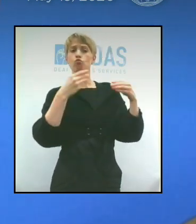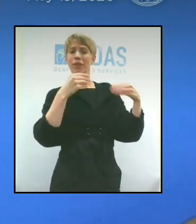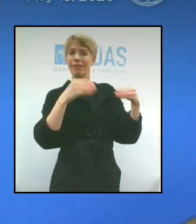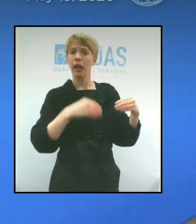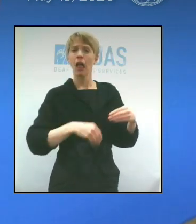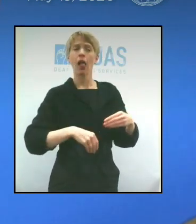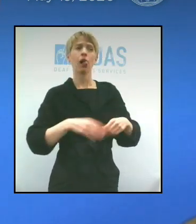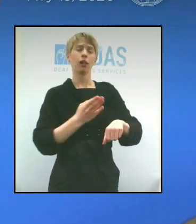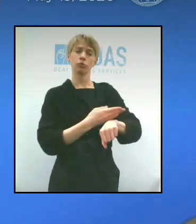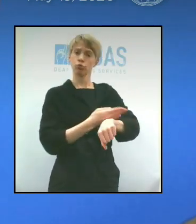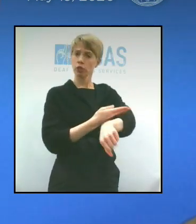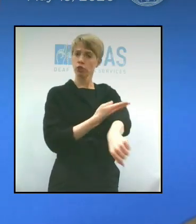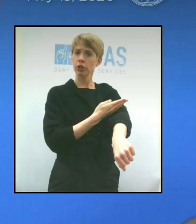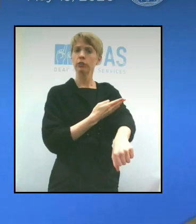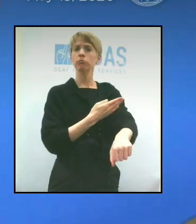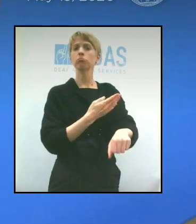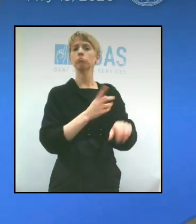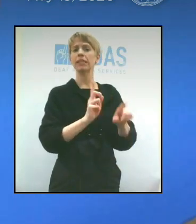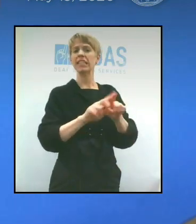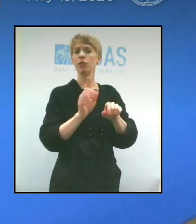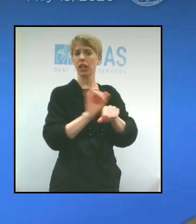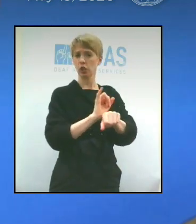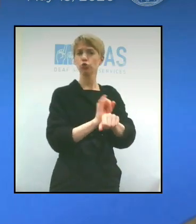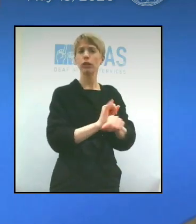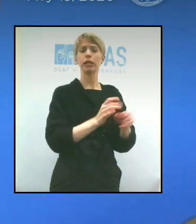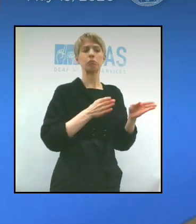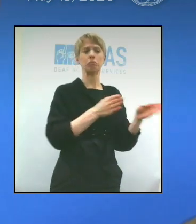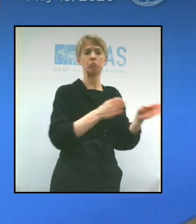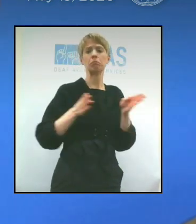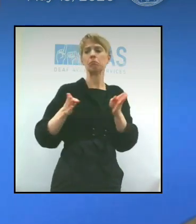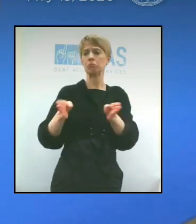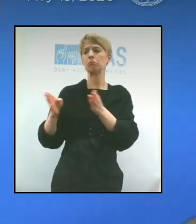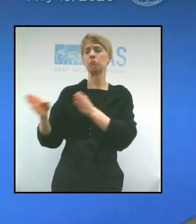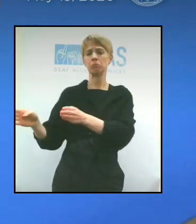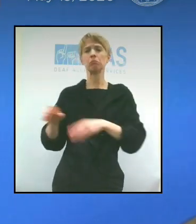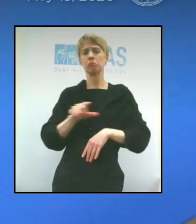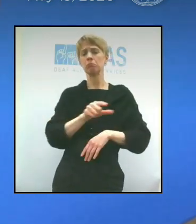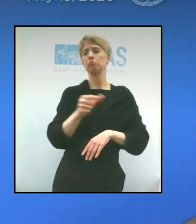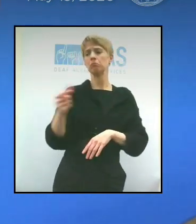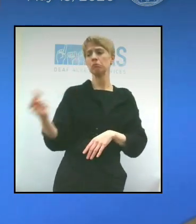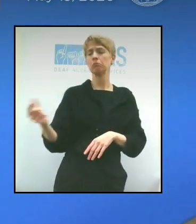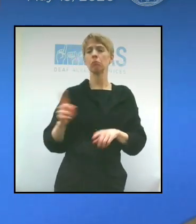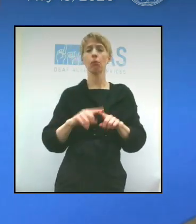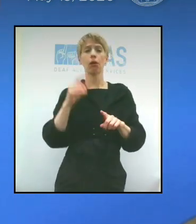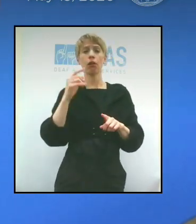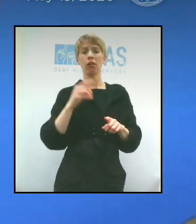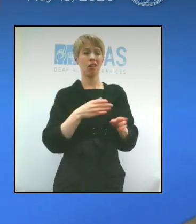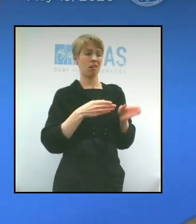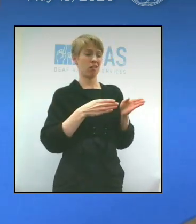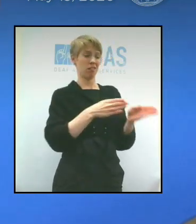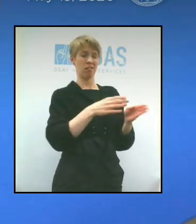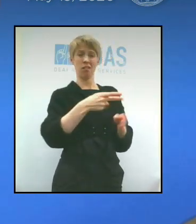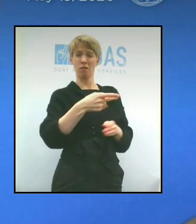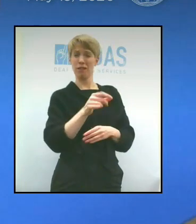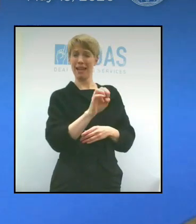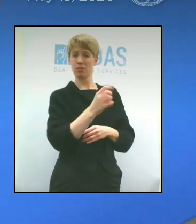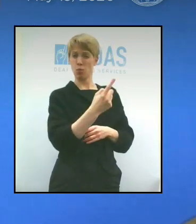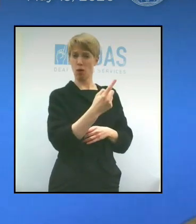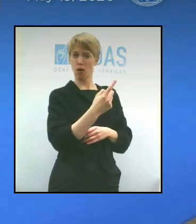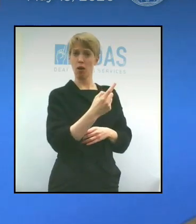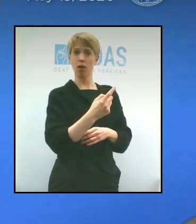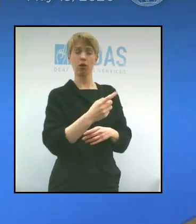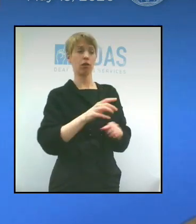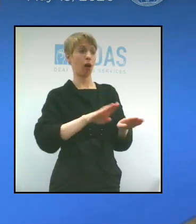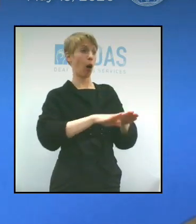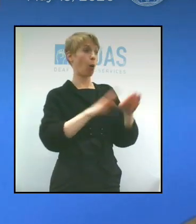But that does not mean that we should just go about our business and we can start having parties again in houses. There's still going to be restrictions. I